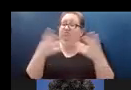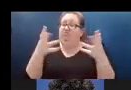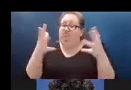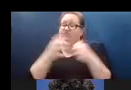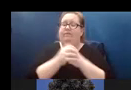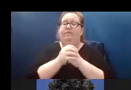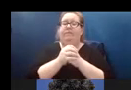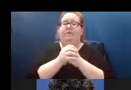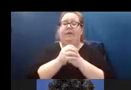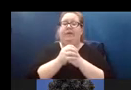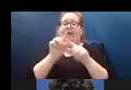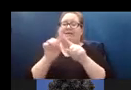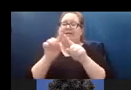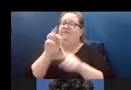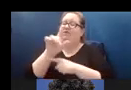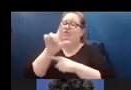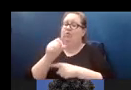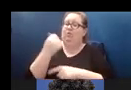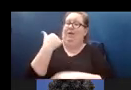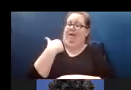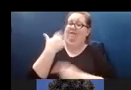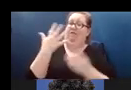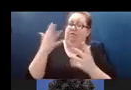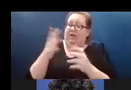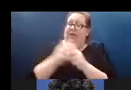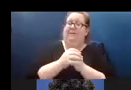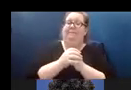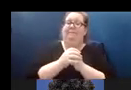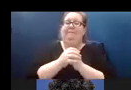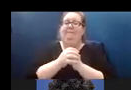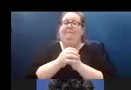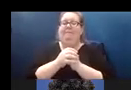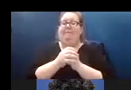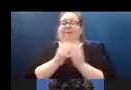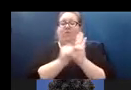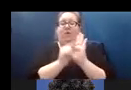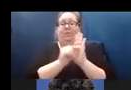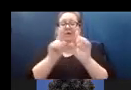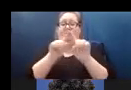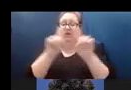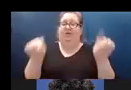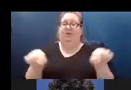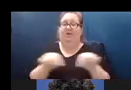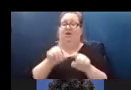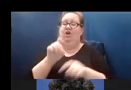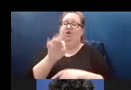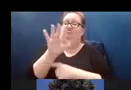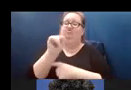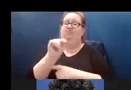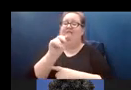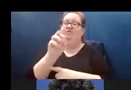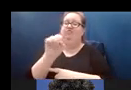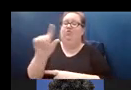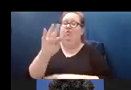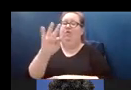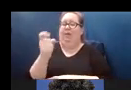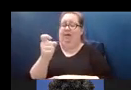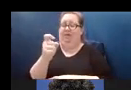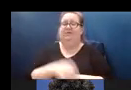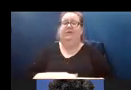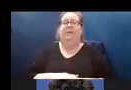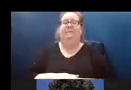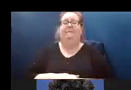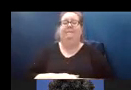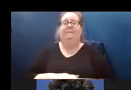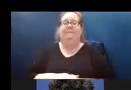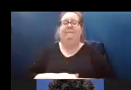tools in our toolbox. We published actually a draft toolbox with the vision and priorities report. Now where we're at is we're